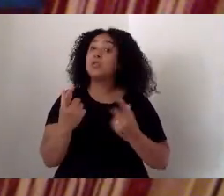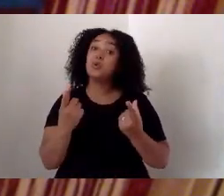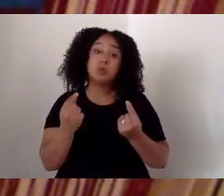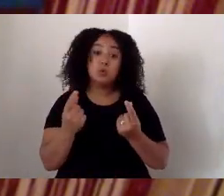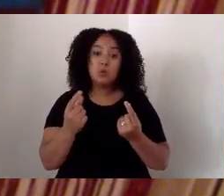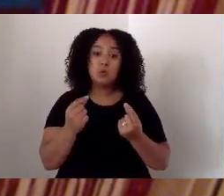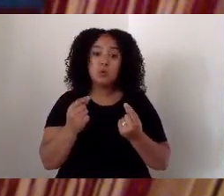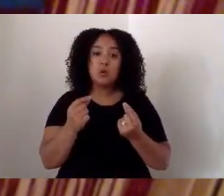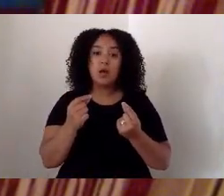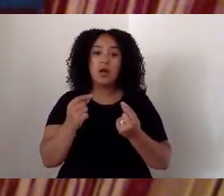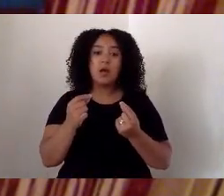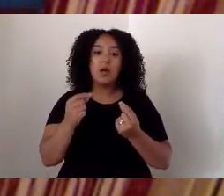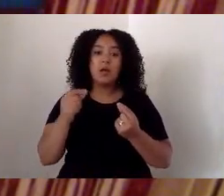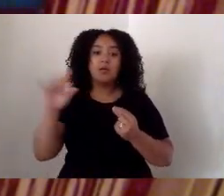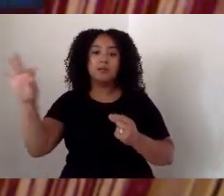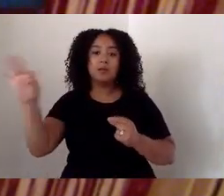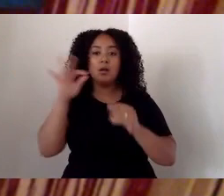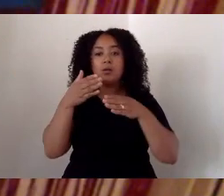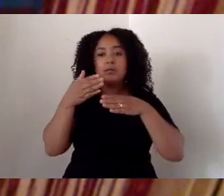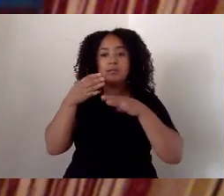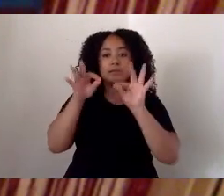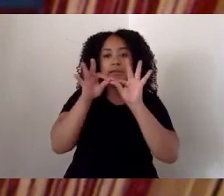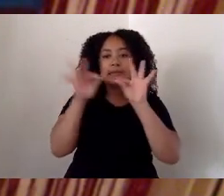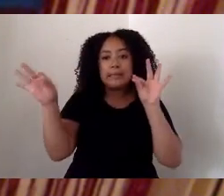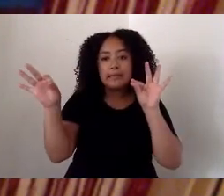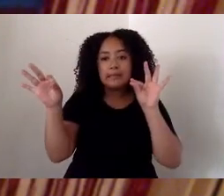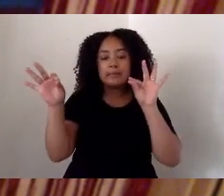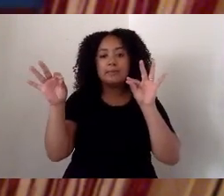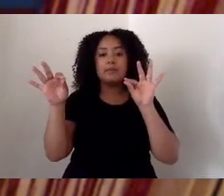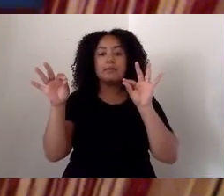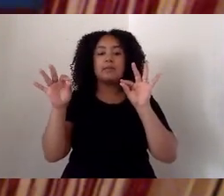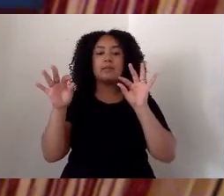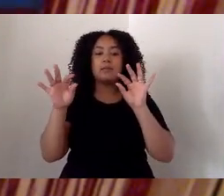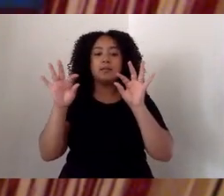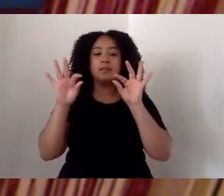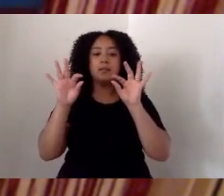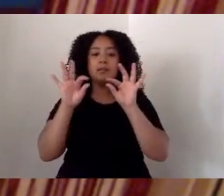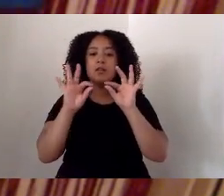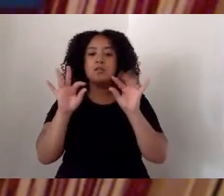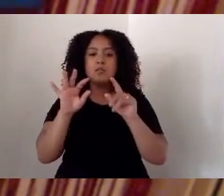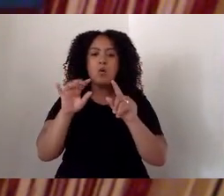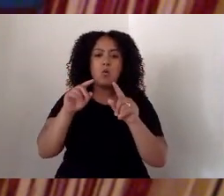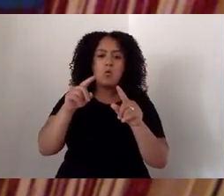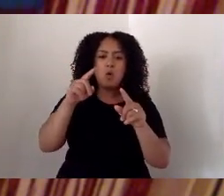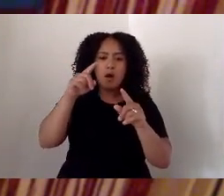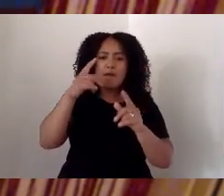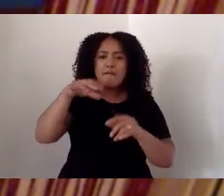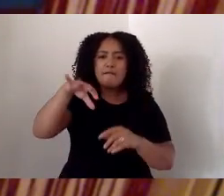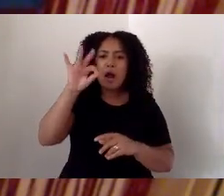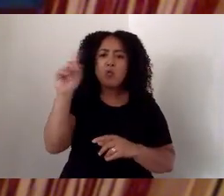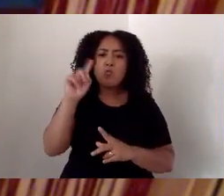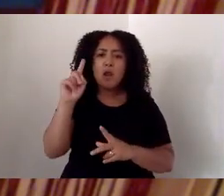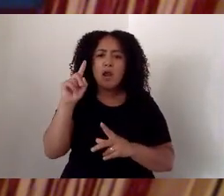stick. So you want to choose an area on your shape that's going to have a lot of strength. So I'm going to go right up the